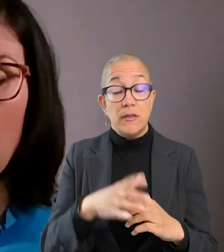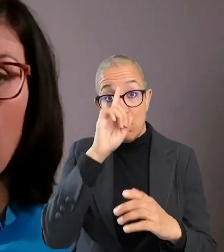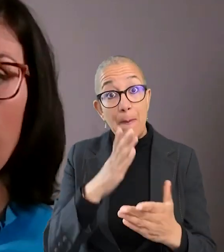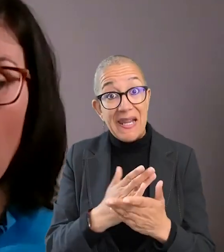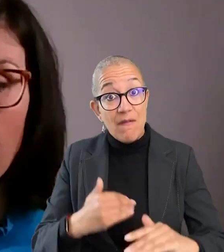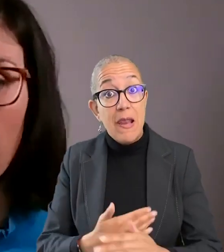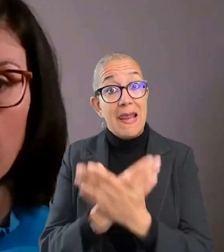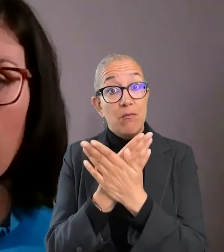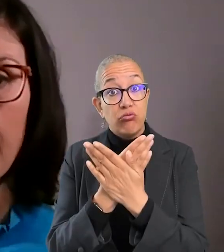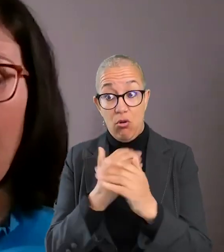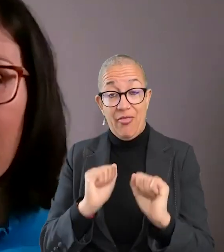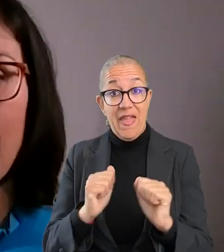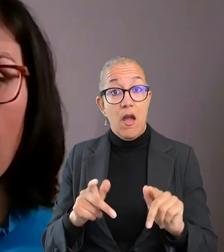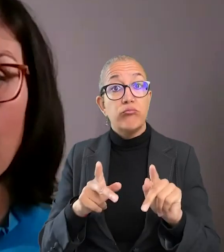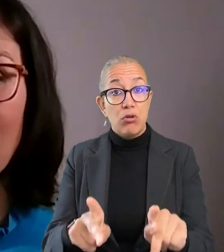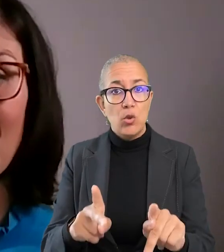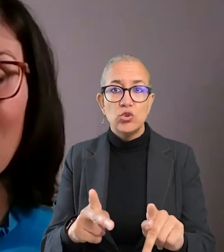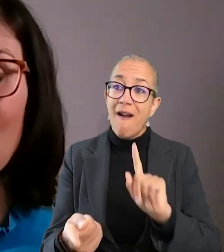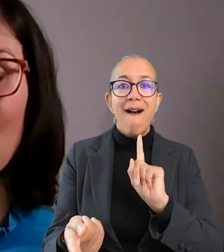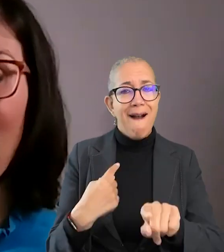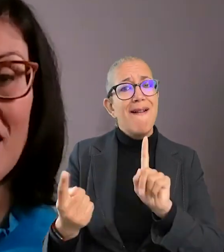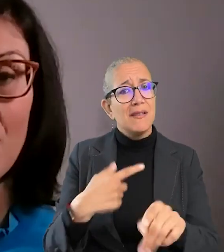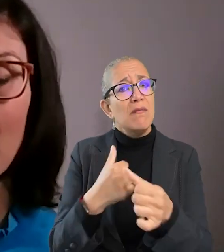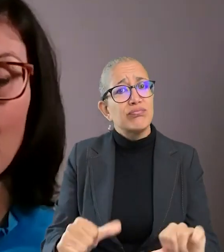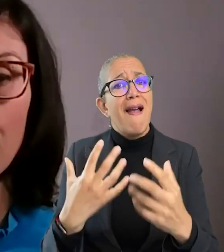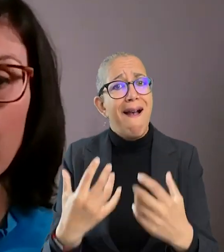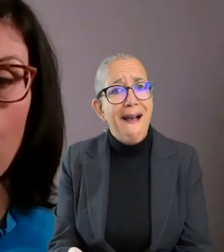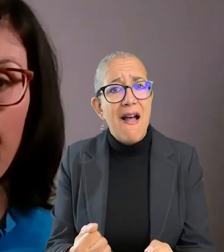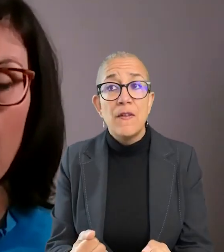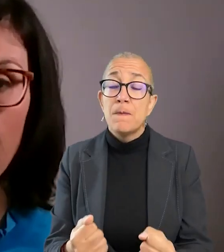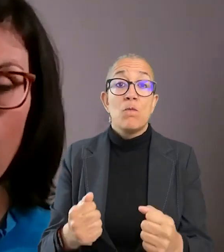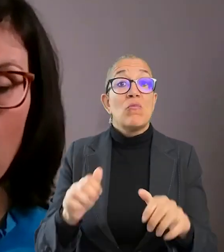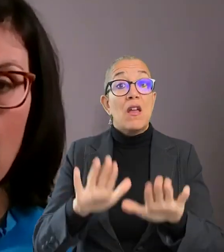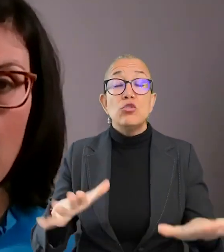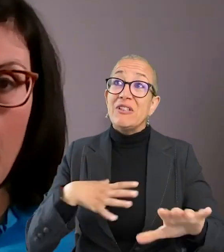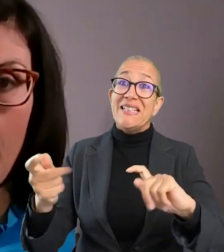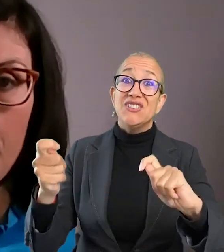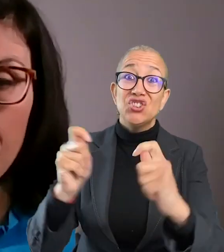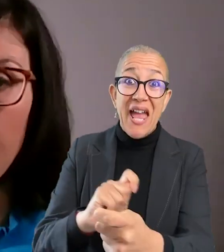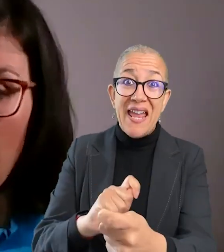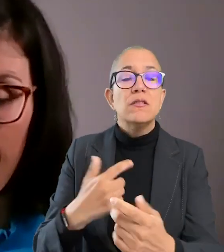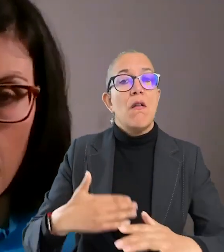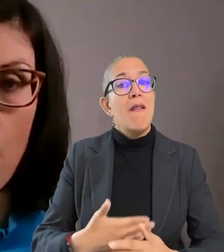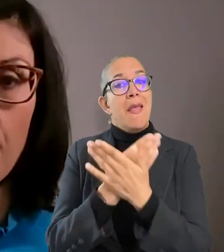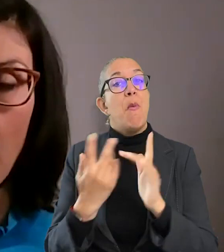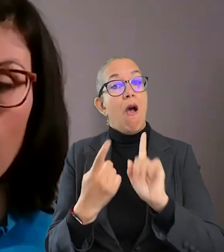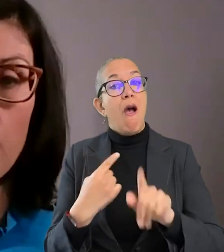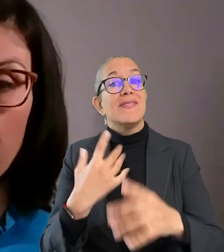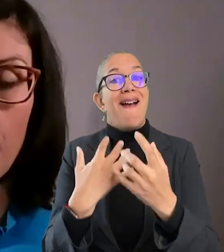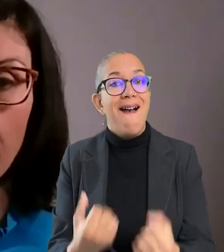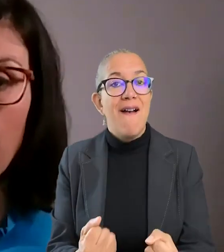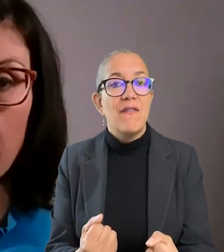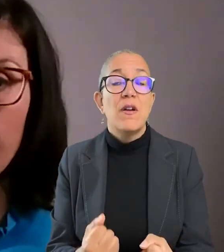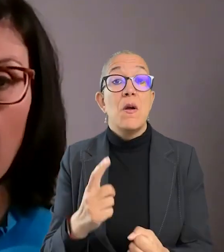has the answers. It has the answers to the change that the country is crying out for. But at the moment, I'm